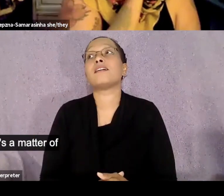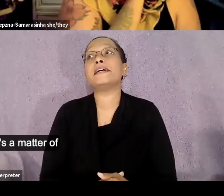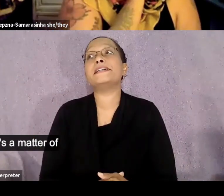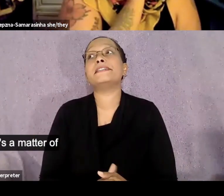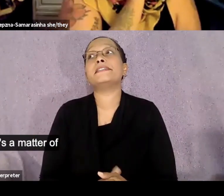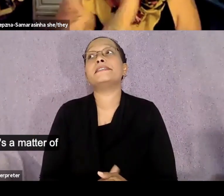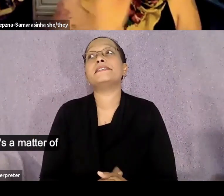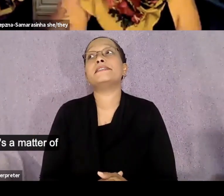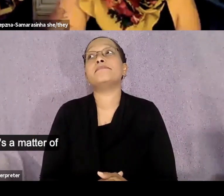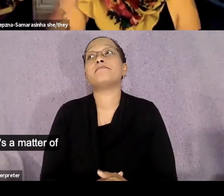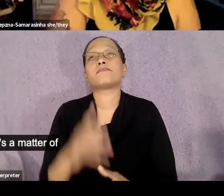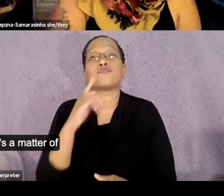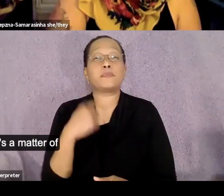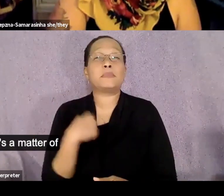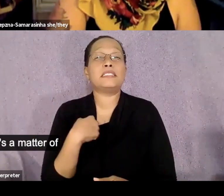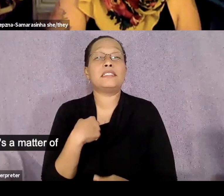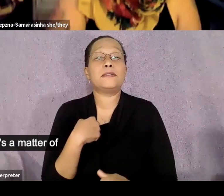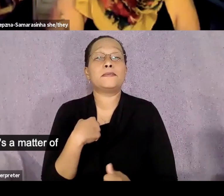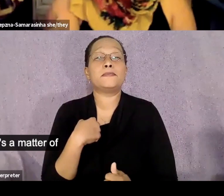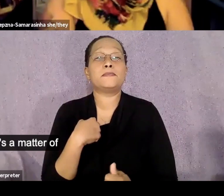to me, it's a matter of